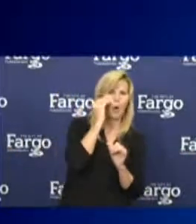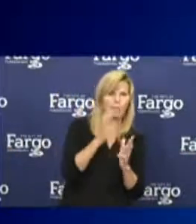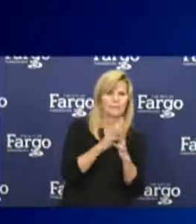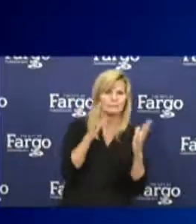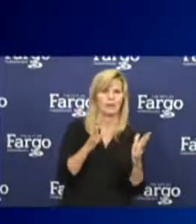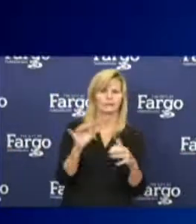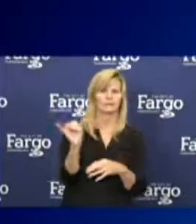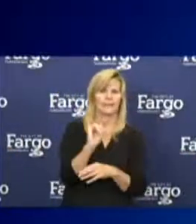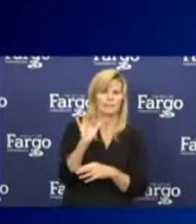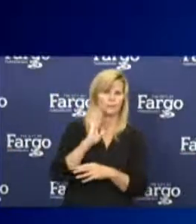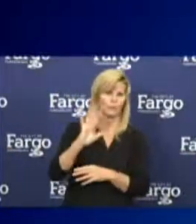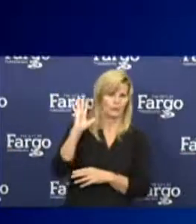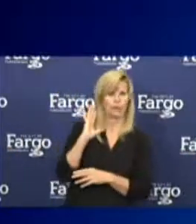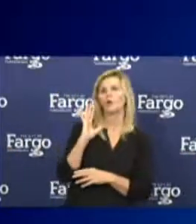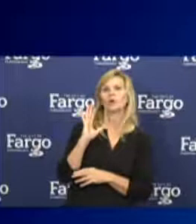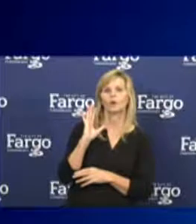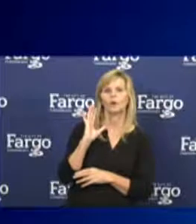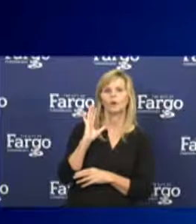were in